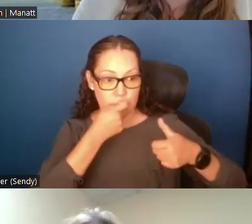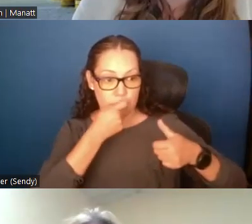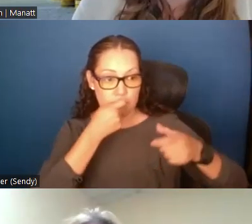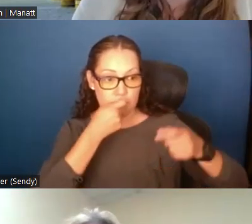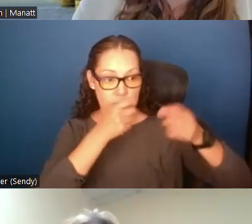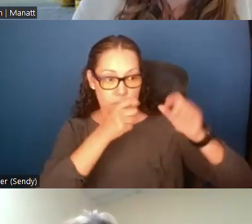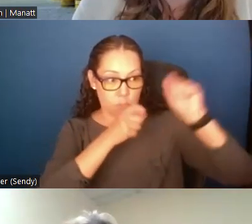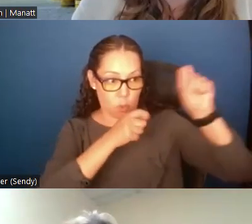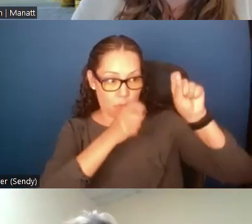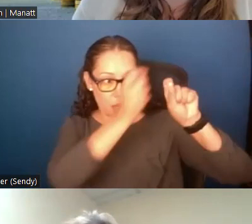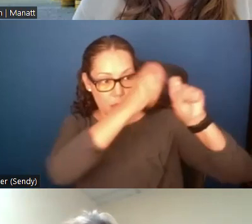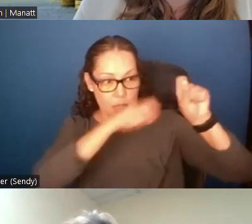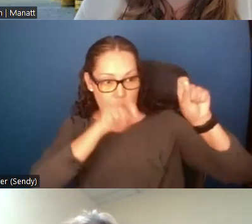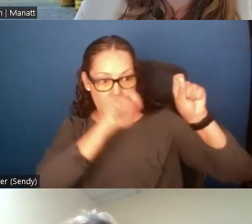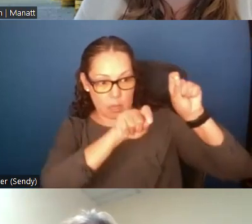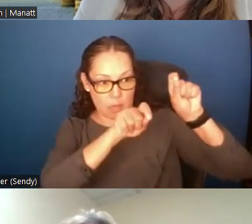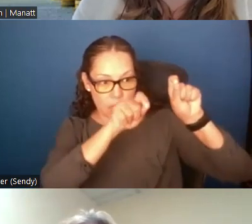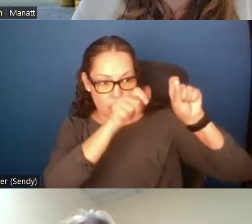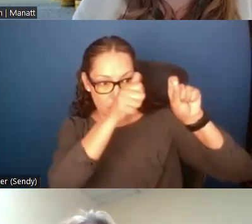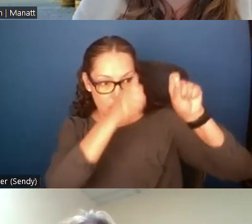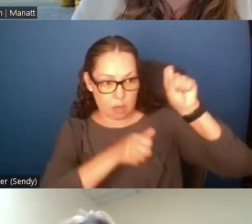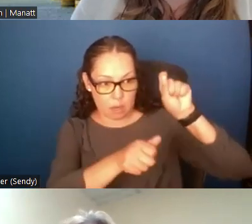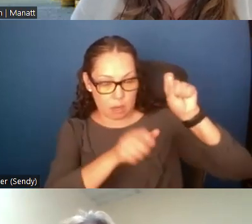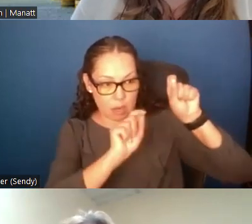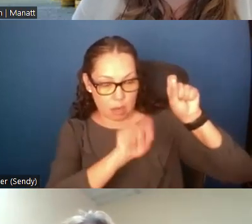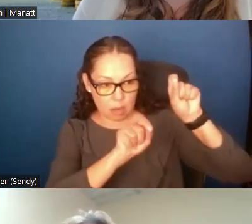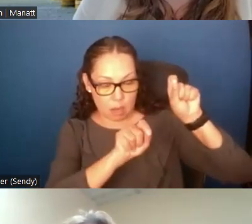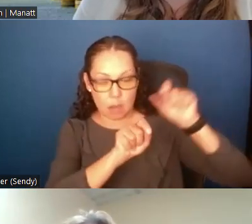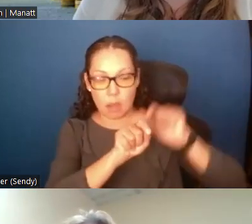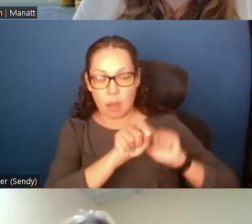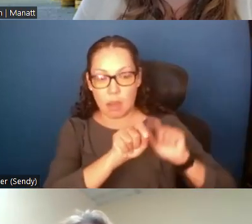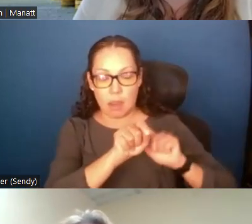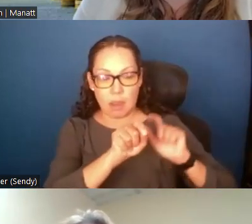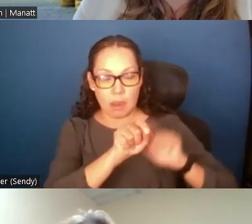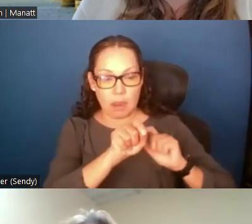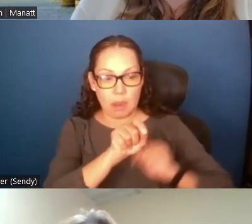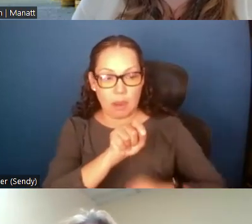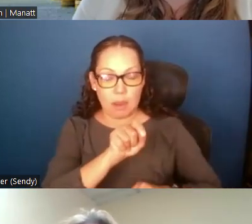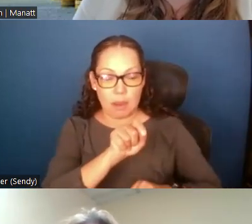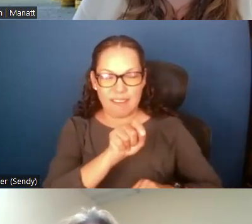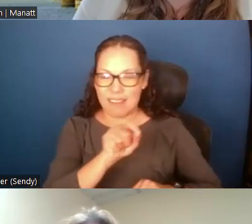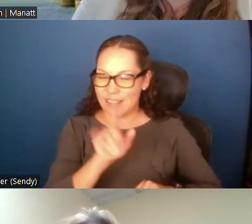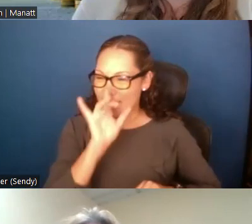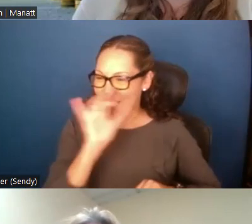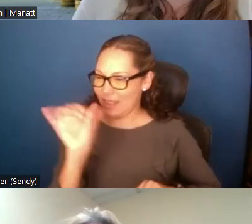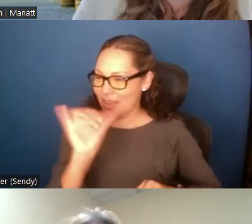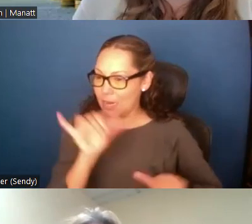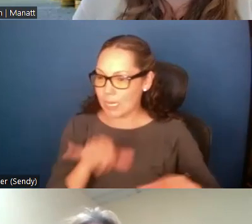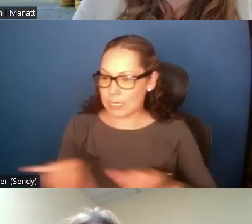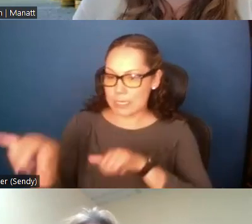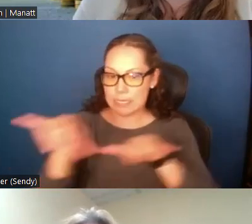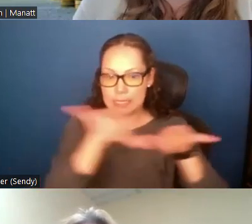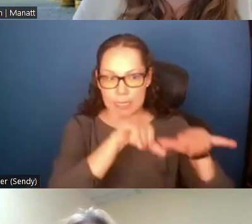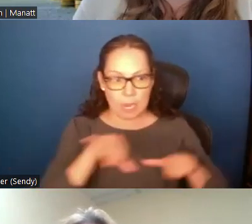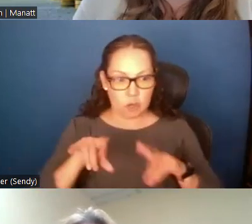be identified. There was certainly a kind of a standard that started that if the